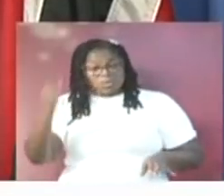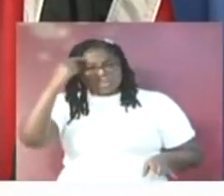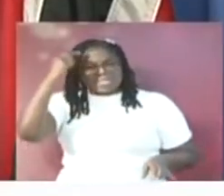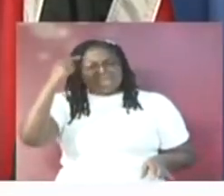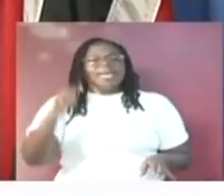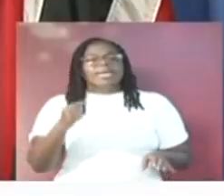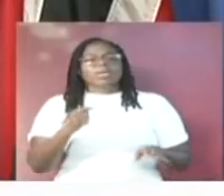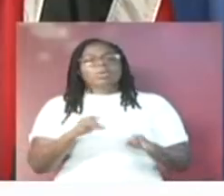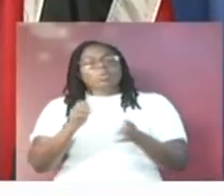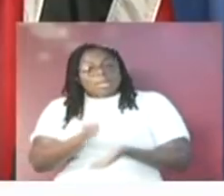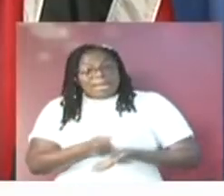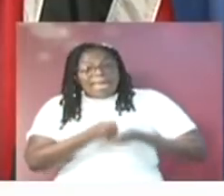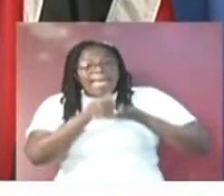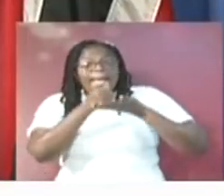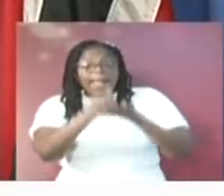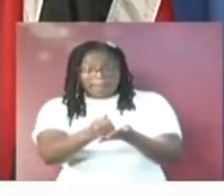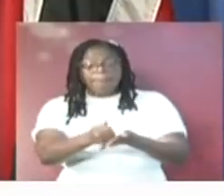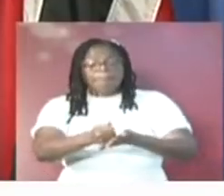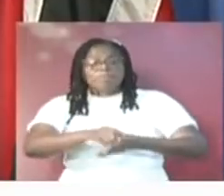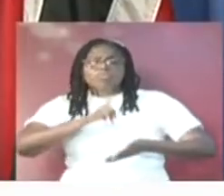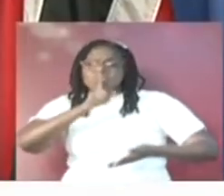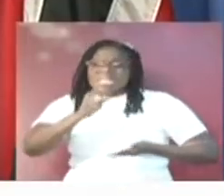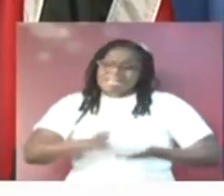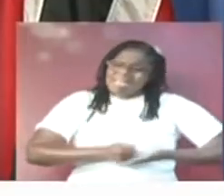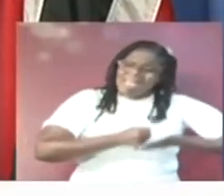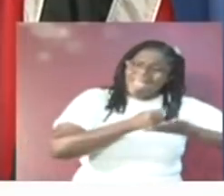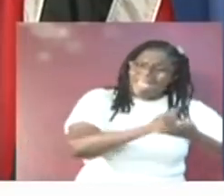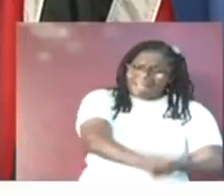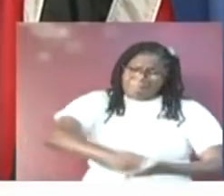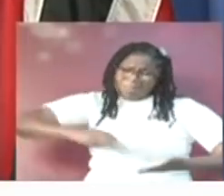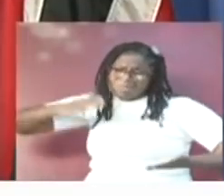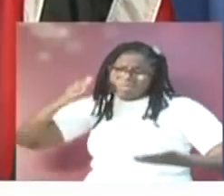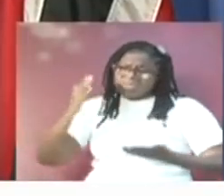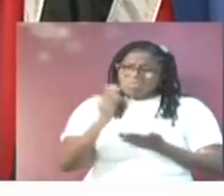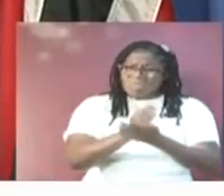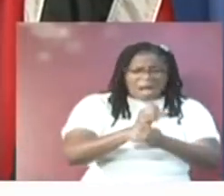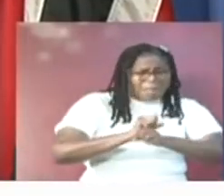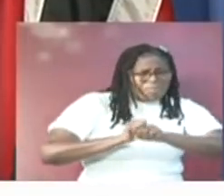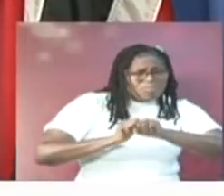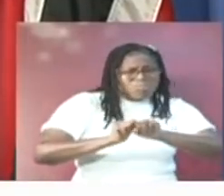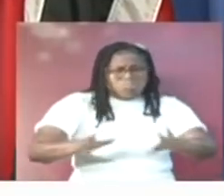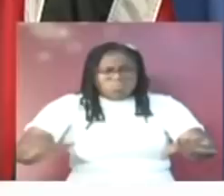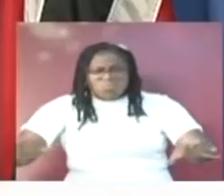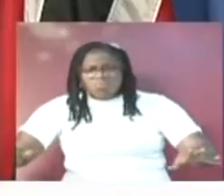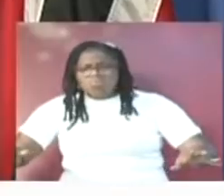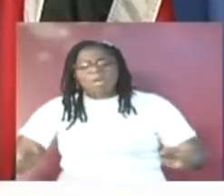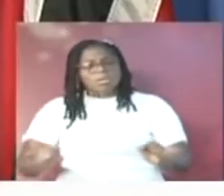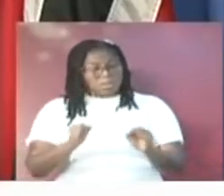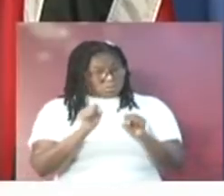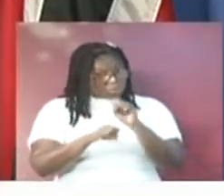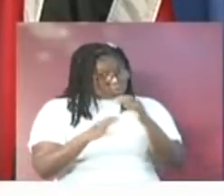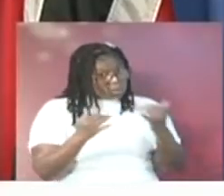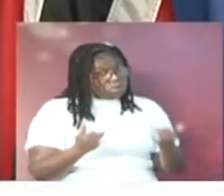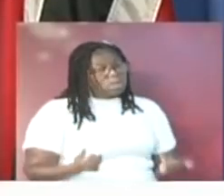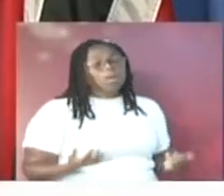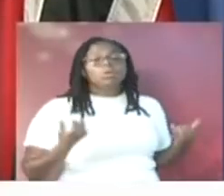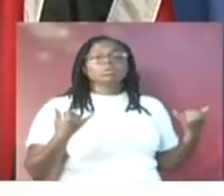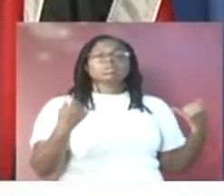of response that the circumstances require. And it's against that background that today,